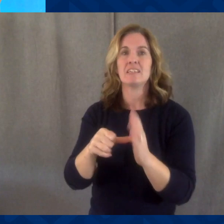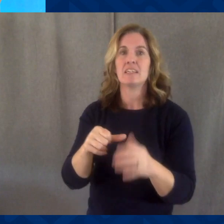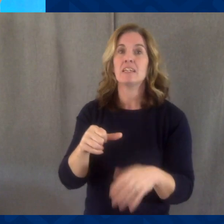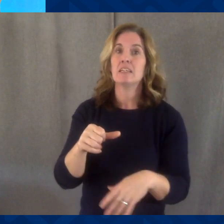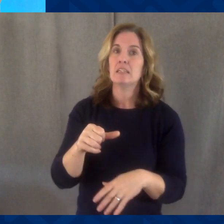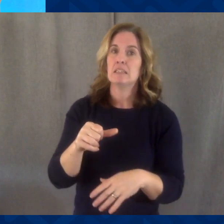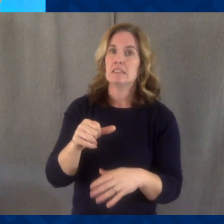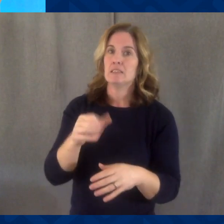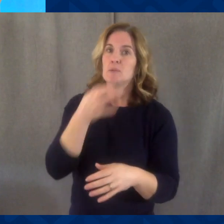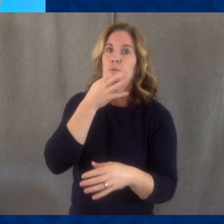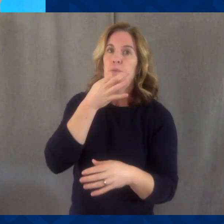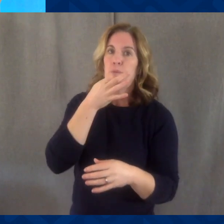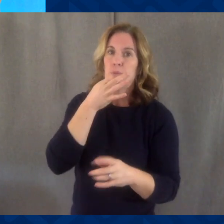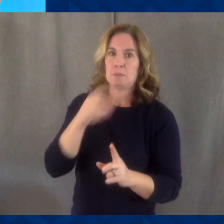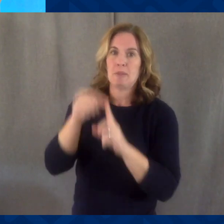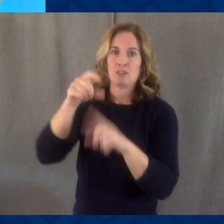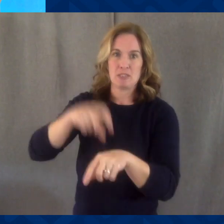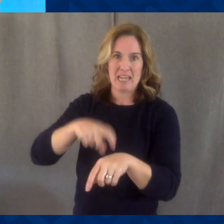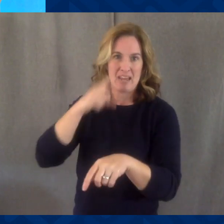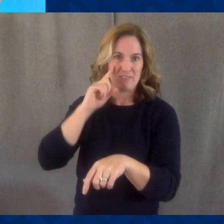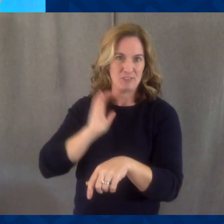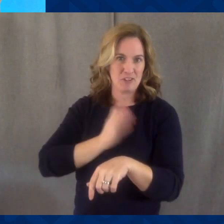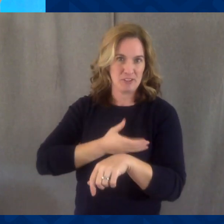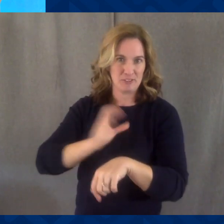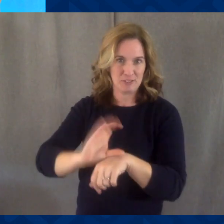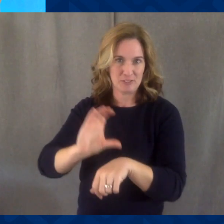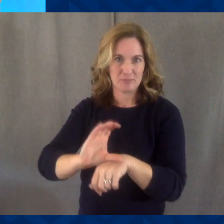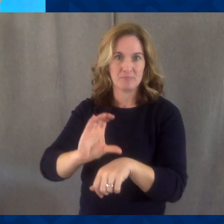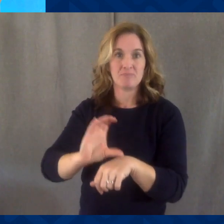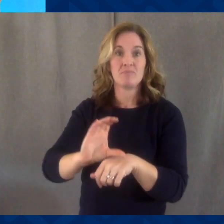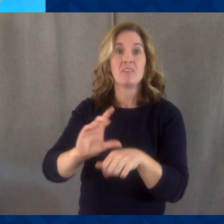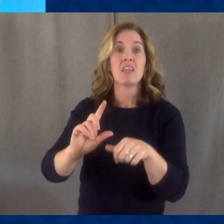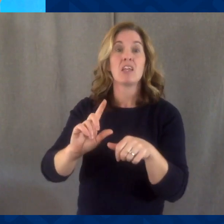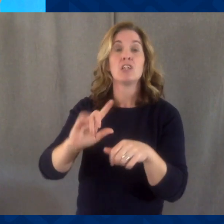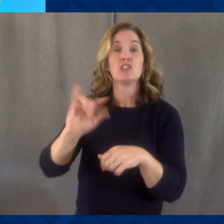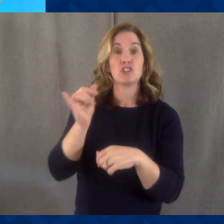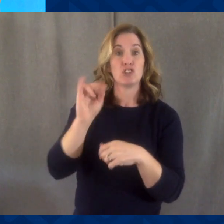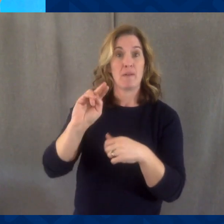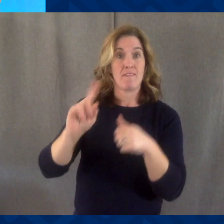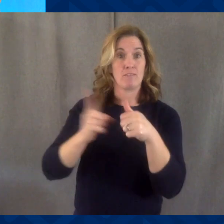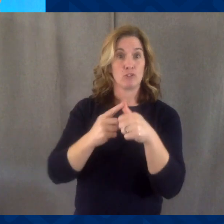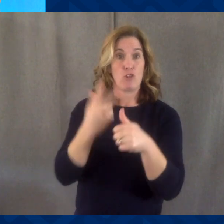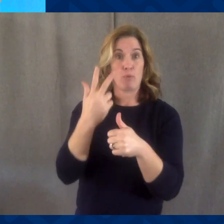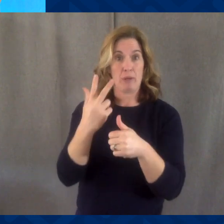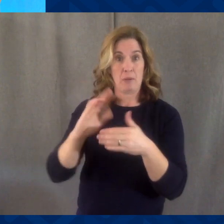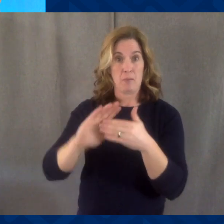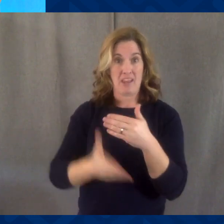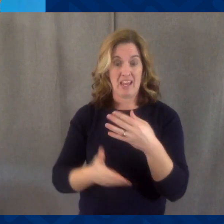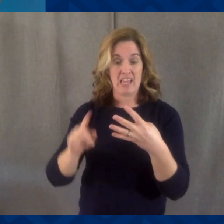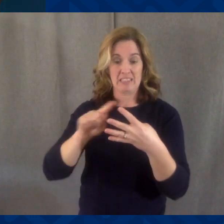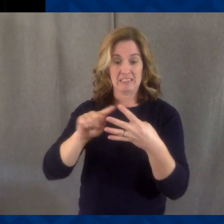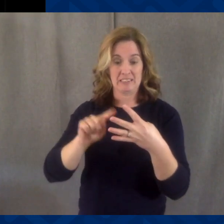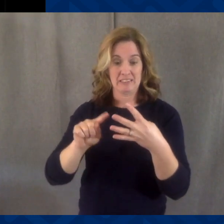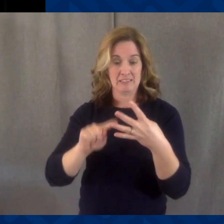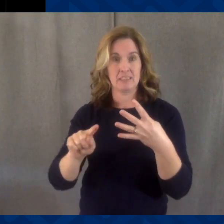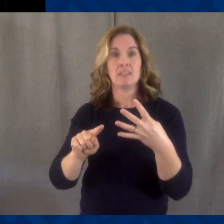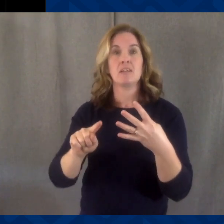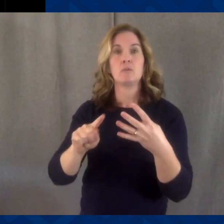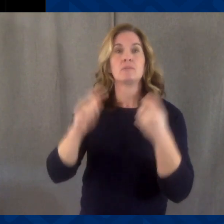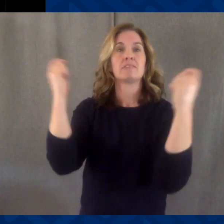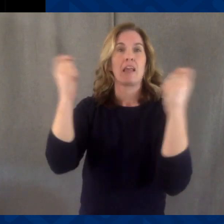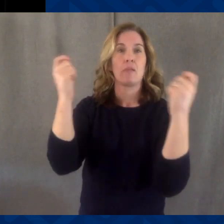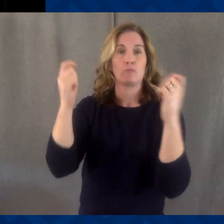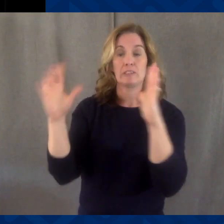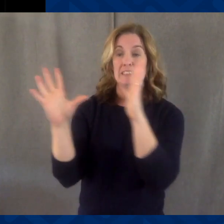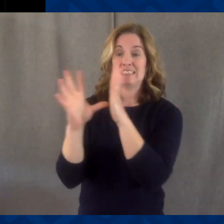exceptionally special time in the life of our church. For the first 3 weekends of January, we are going to be celebrating our senior leadership transition.